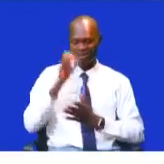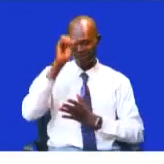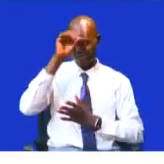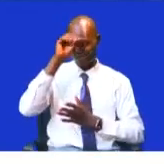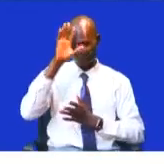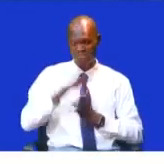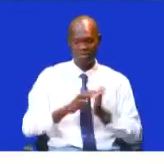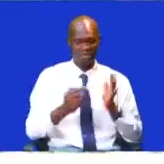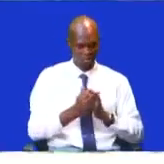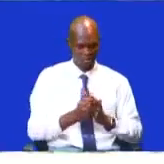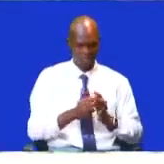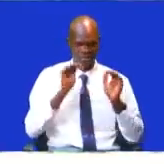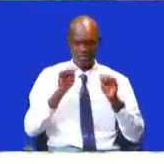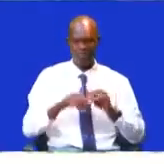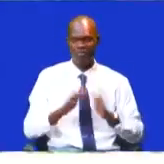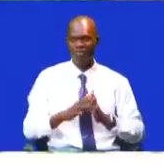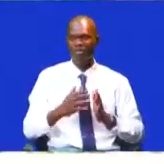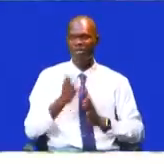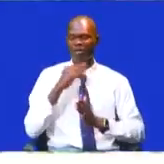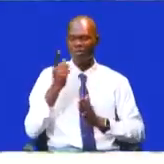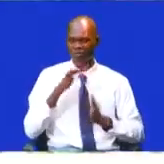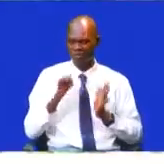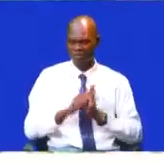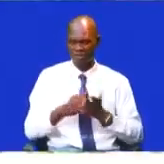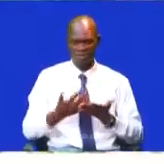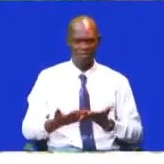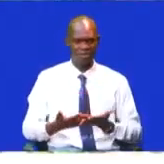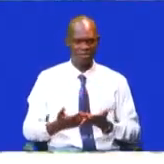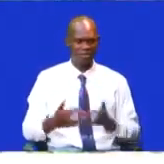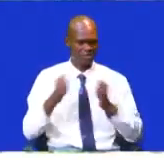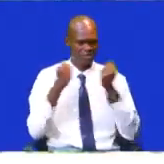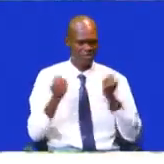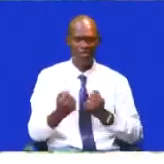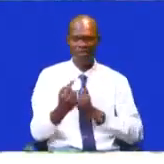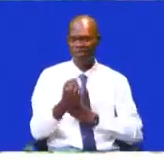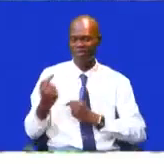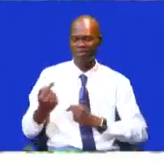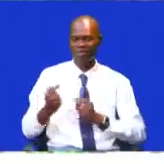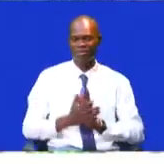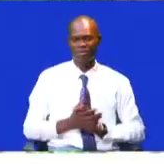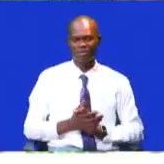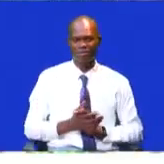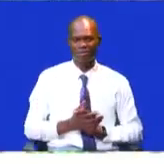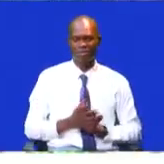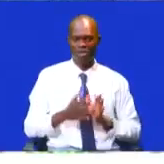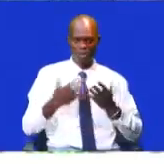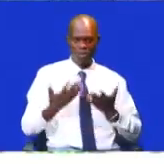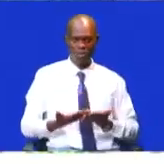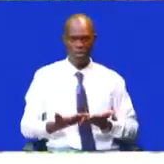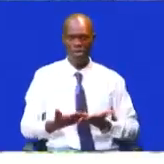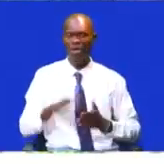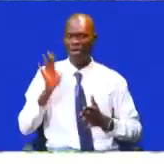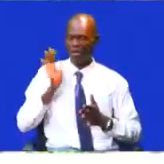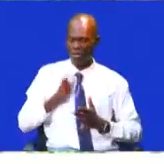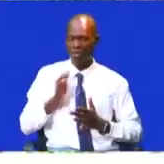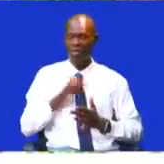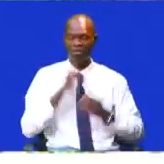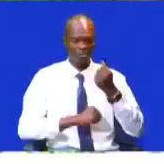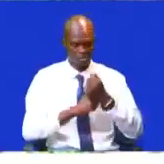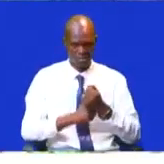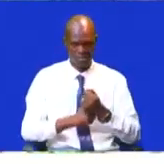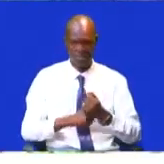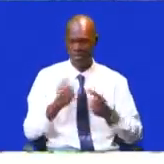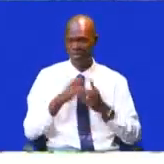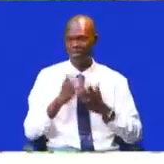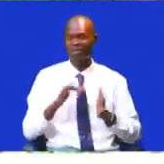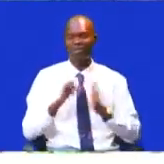pur. Nawacho ga ni society morora ma mine ok gin empowered, mana society